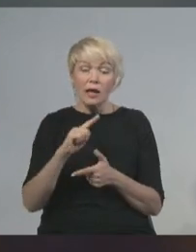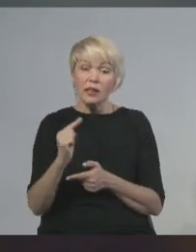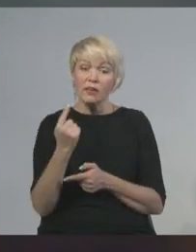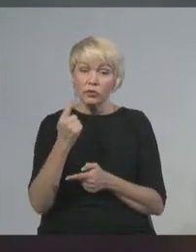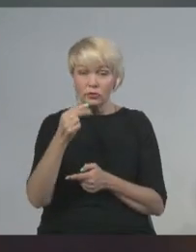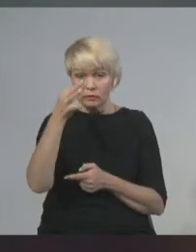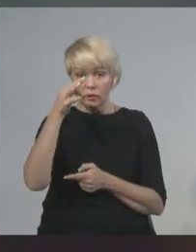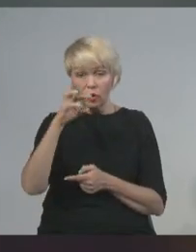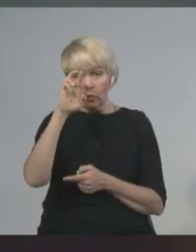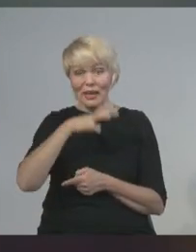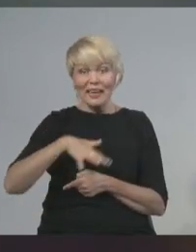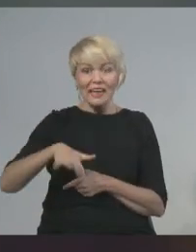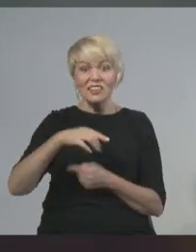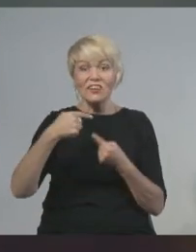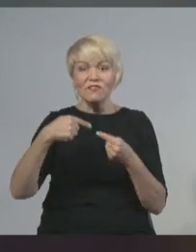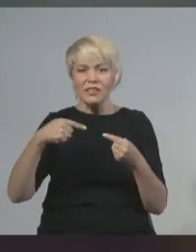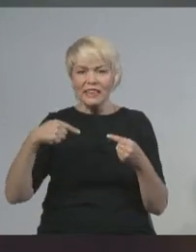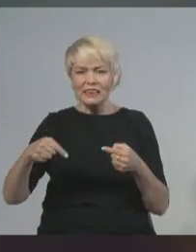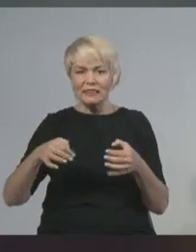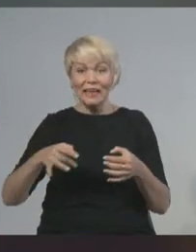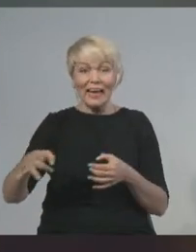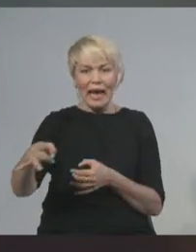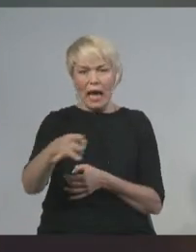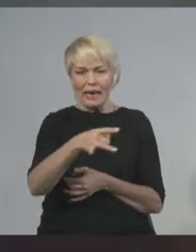country but in different regions